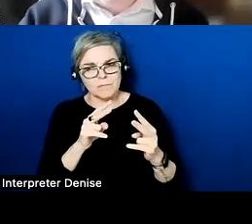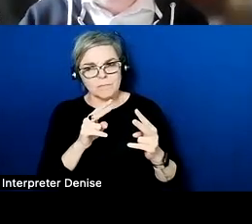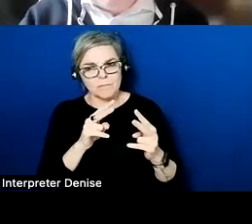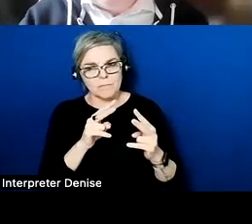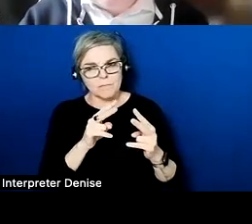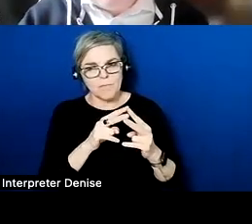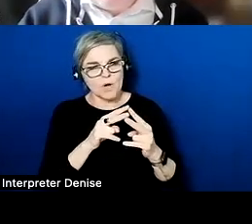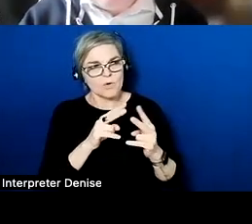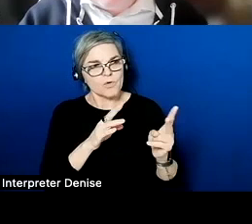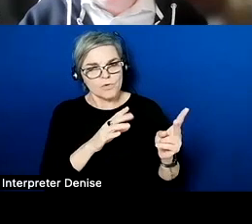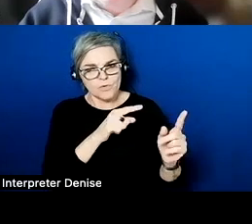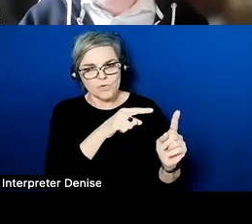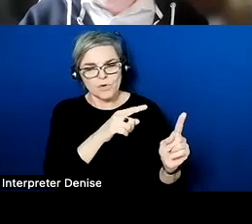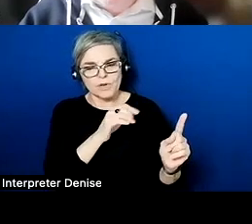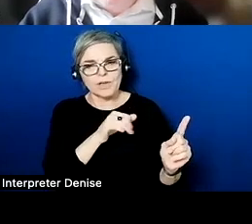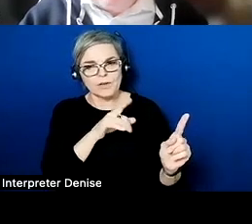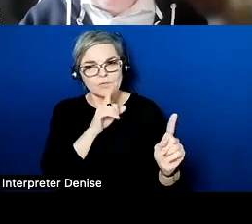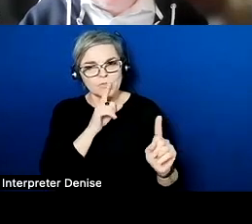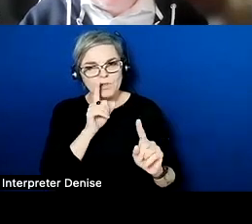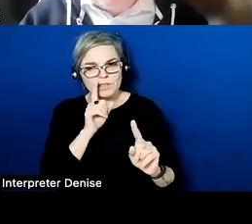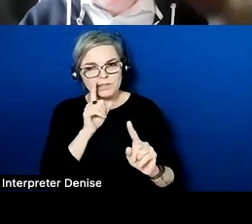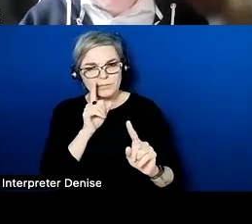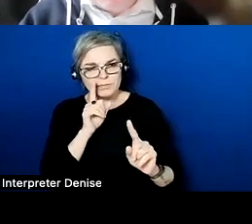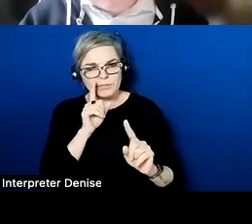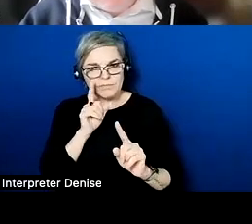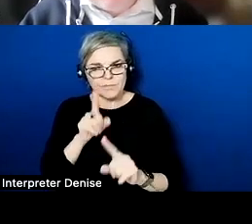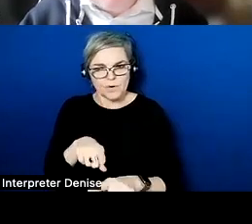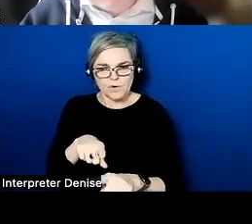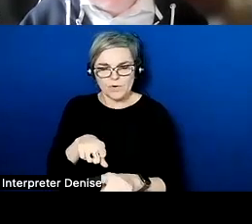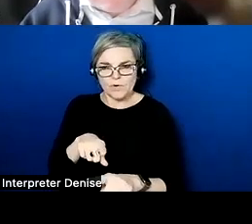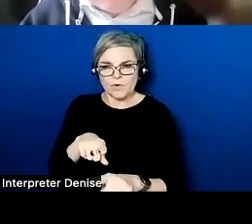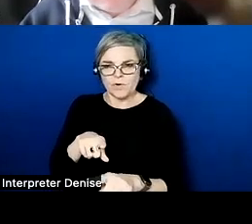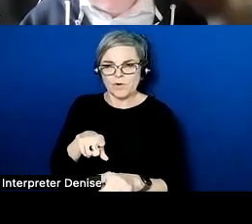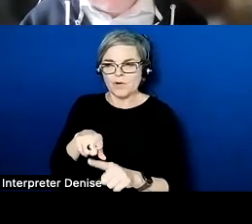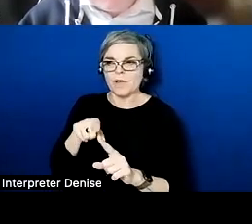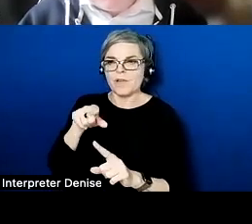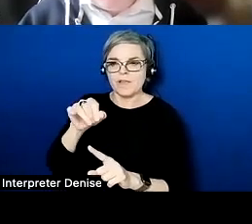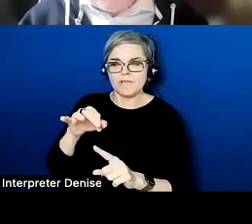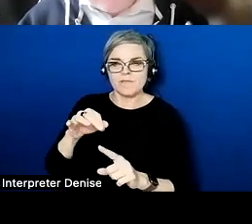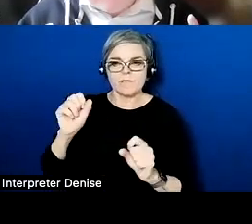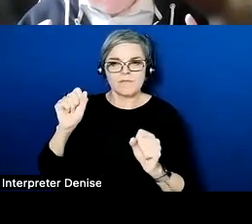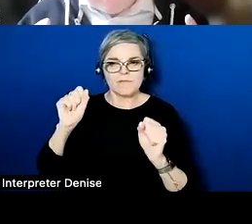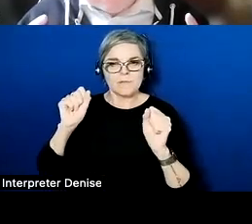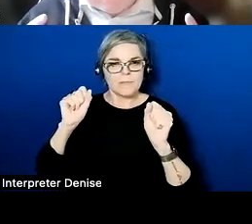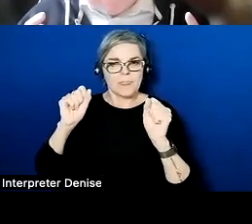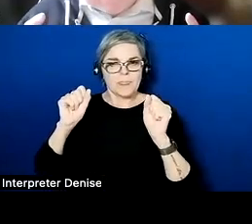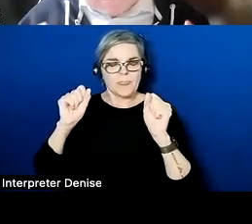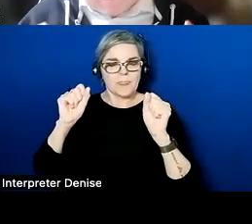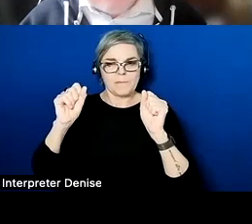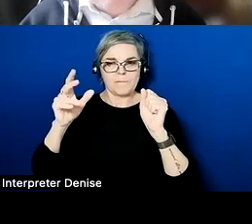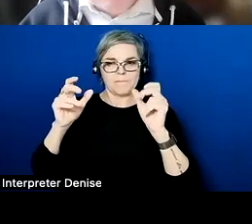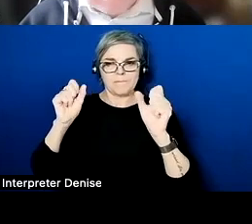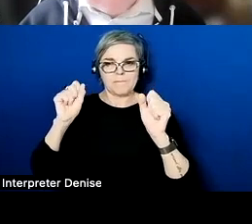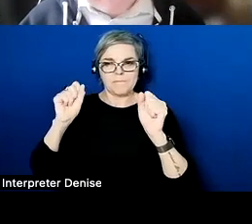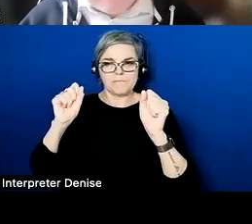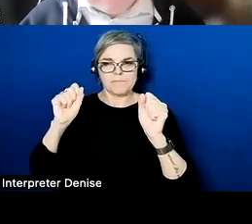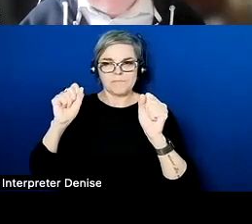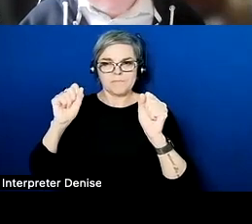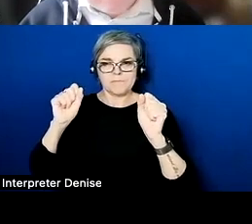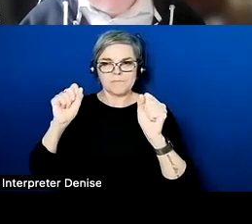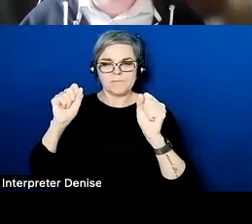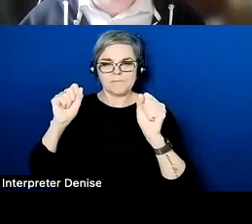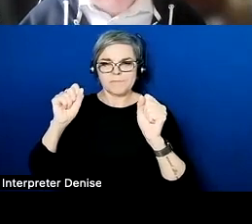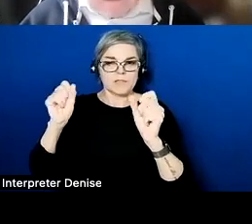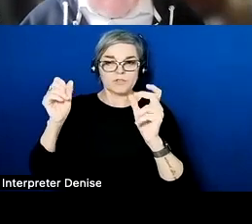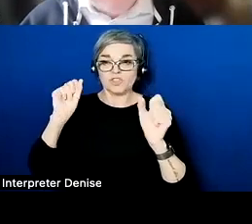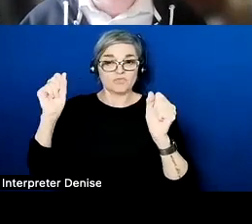into space, but he was directing all of those signs and gestures to a sensitive modality that